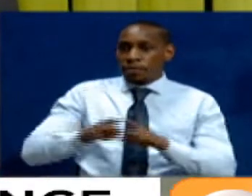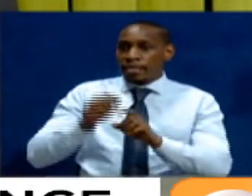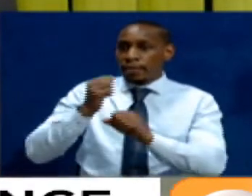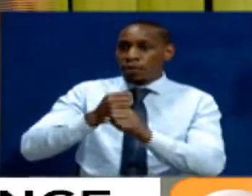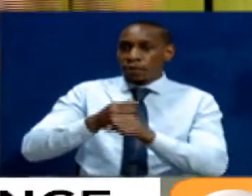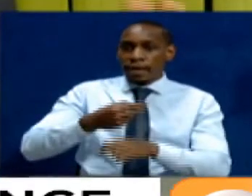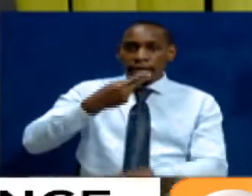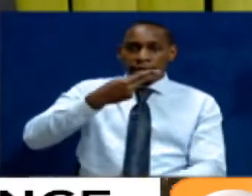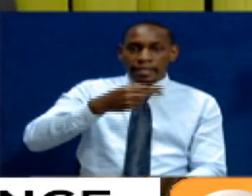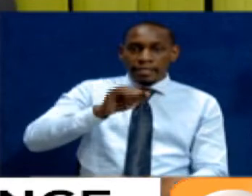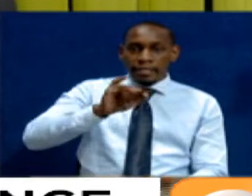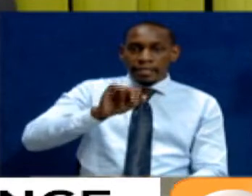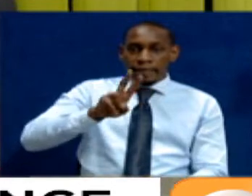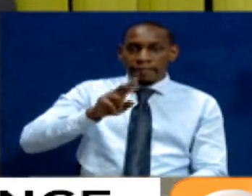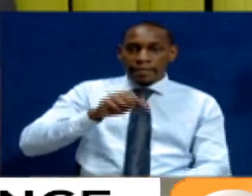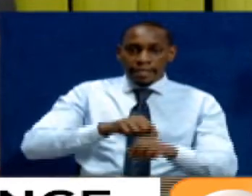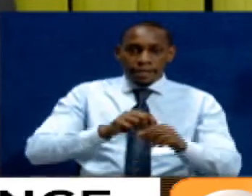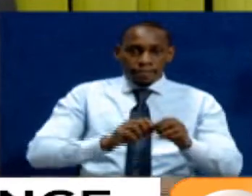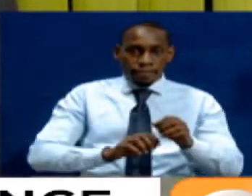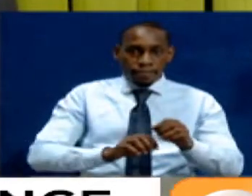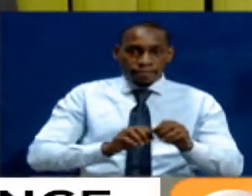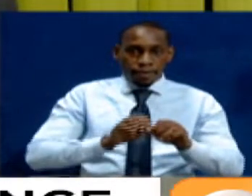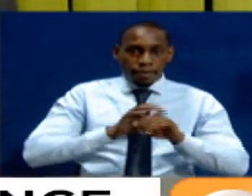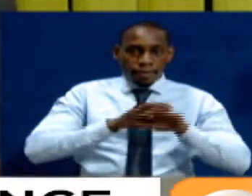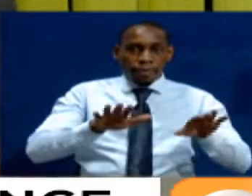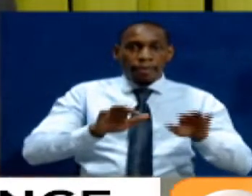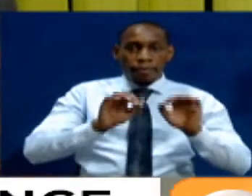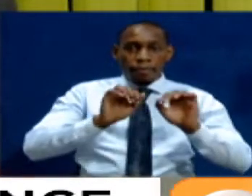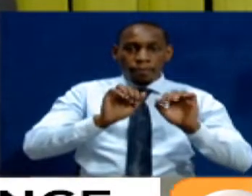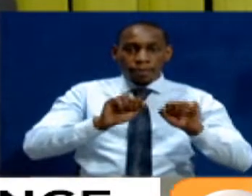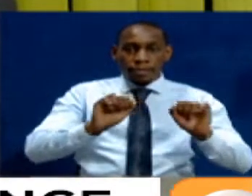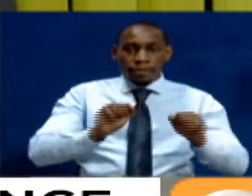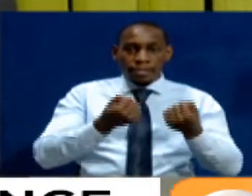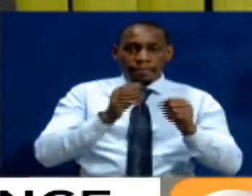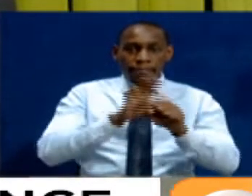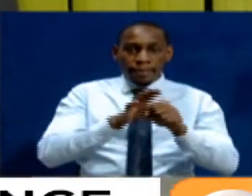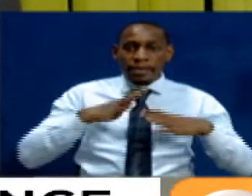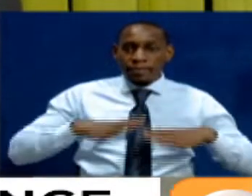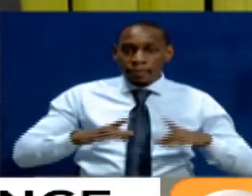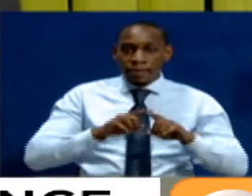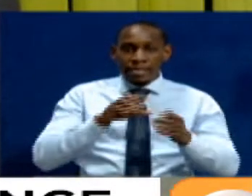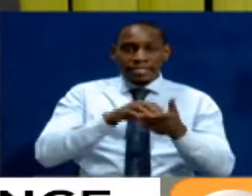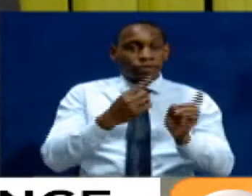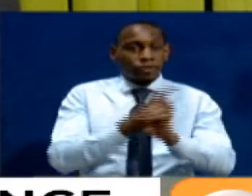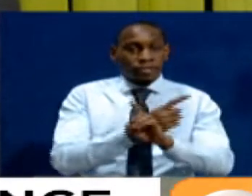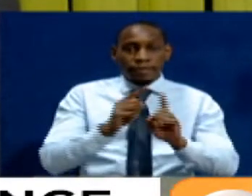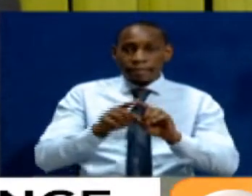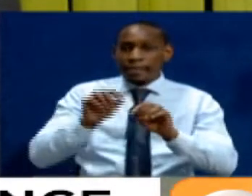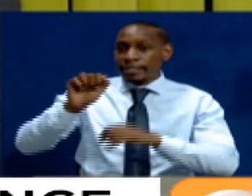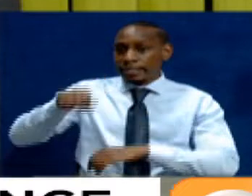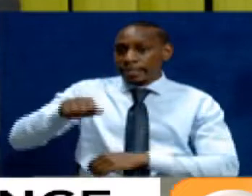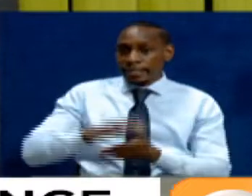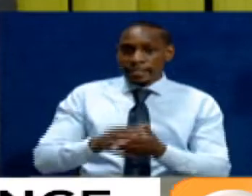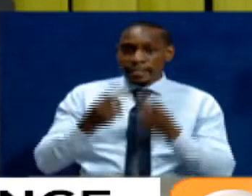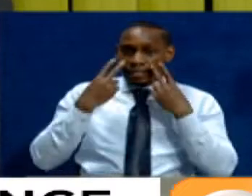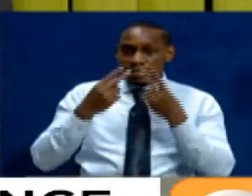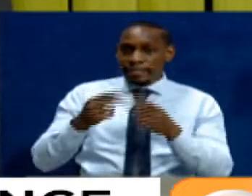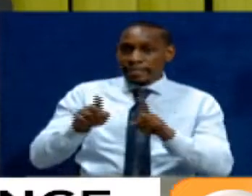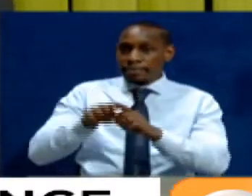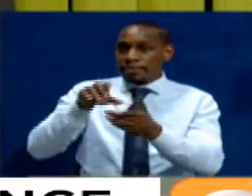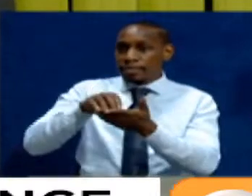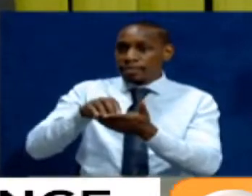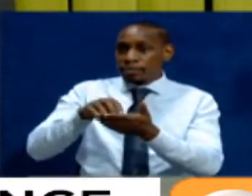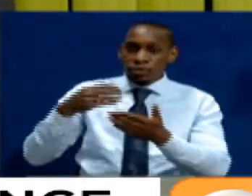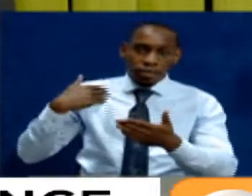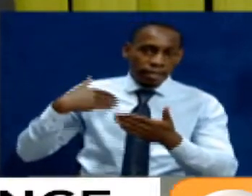into HIV when it occurred, because we'd have saved a lot of people, but that's a story for another day. But yes, we have not seen anything like